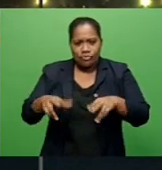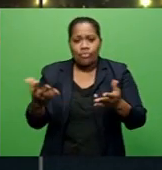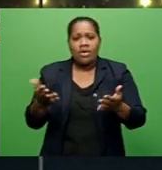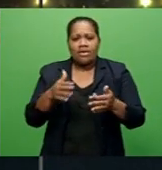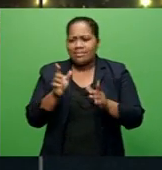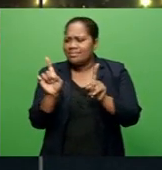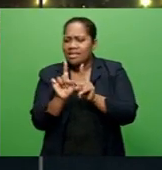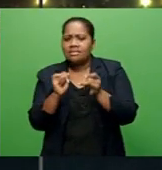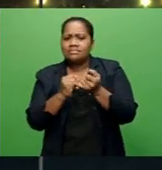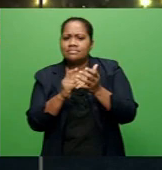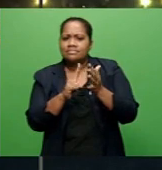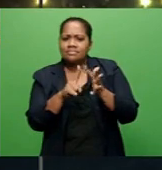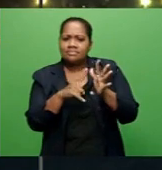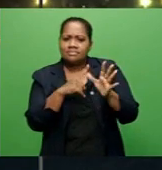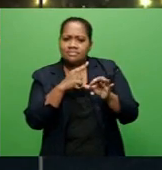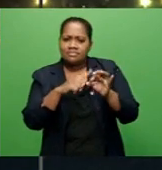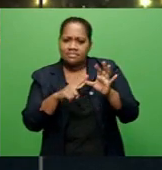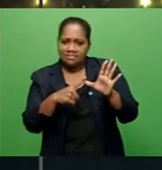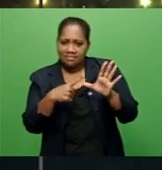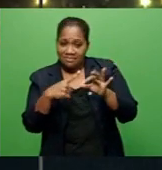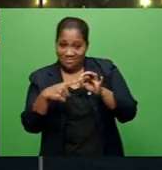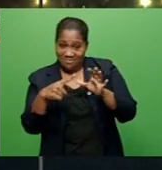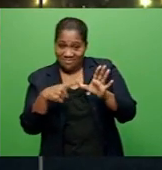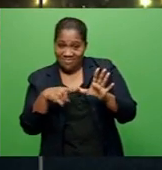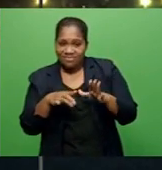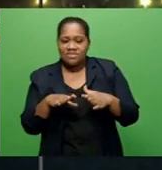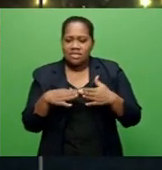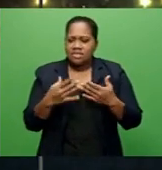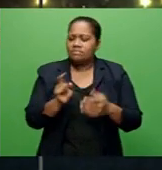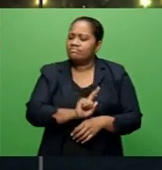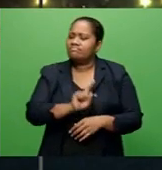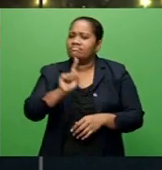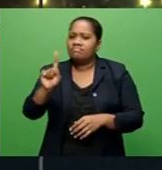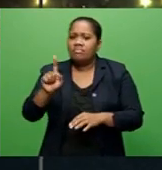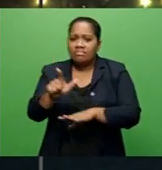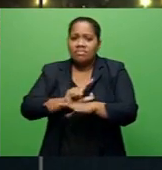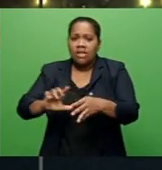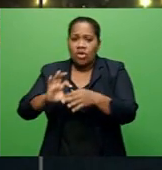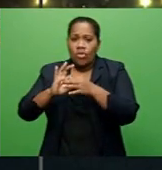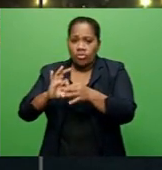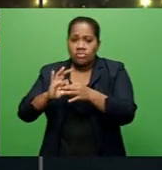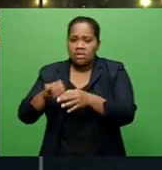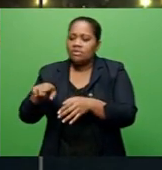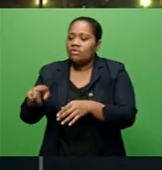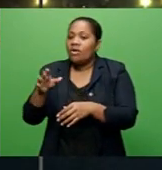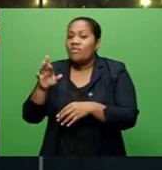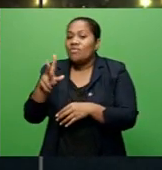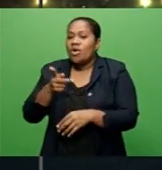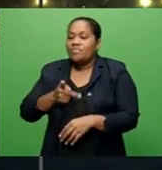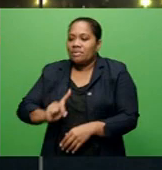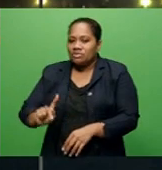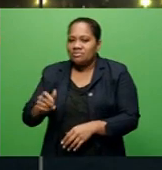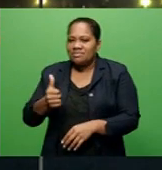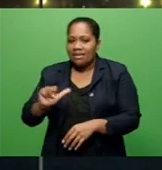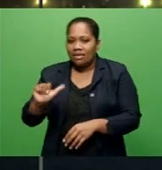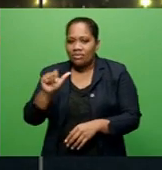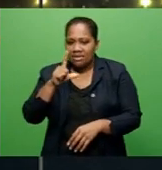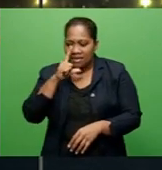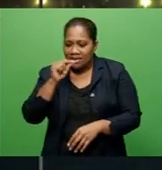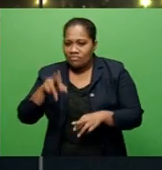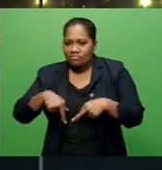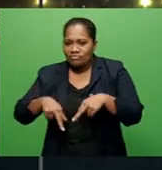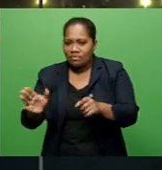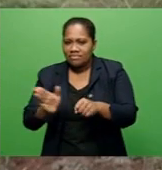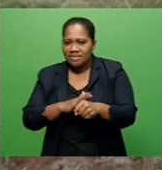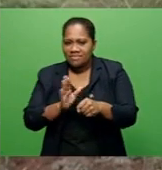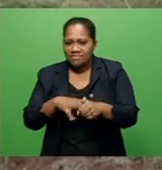yesterday approached landowners to seek permission to construct the new road beside the current slip site. Eleanor Turangaivu